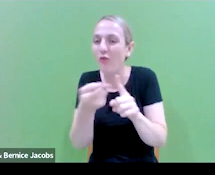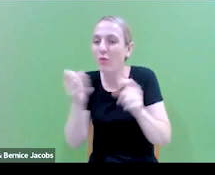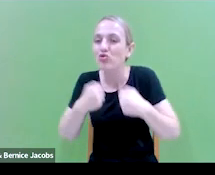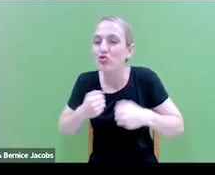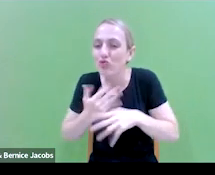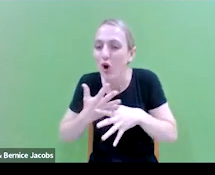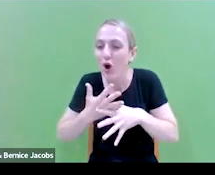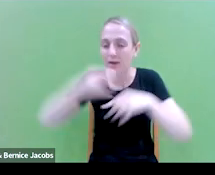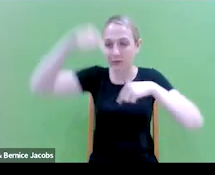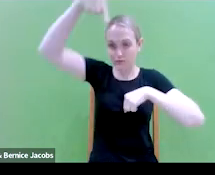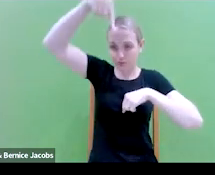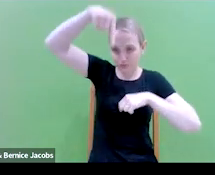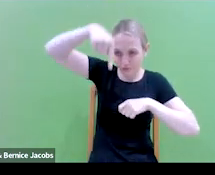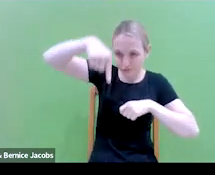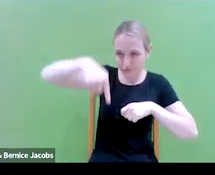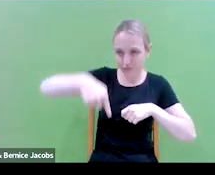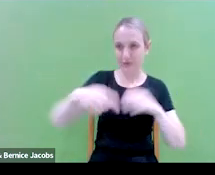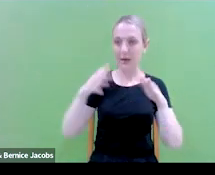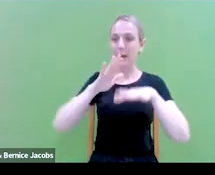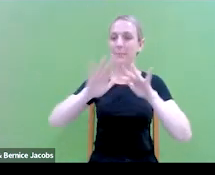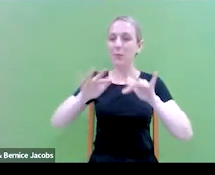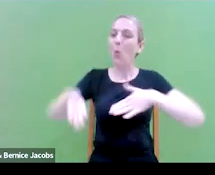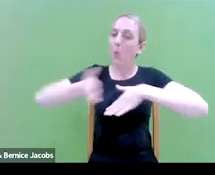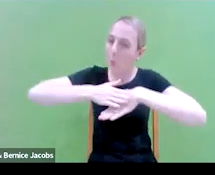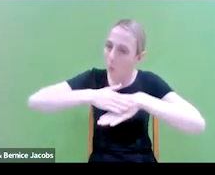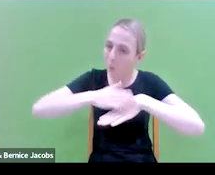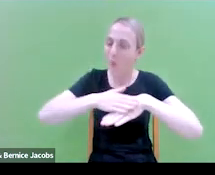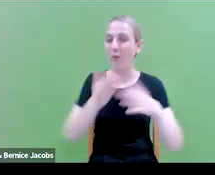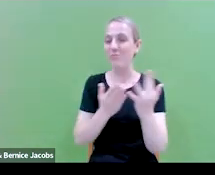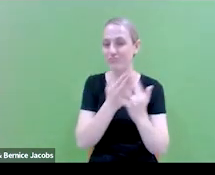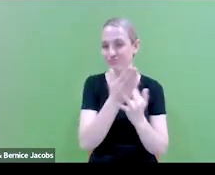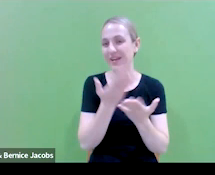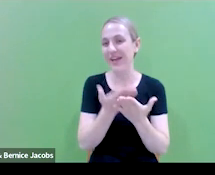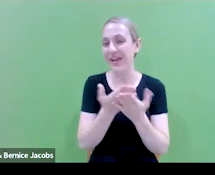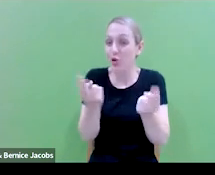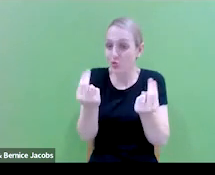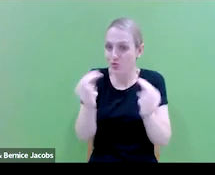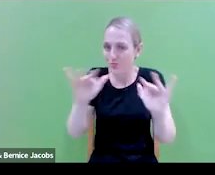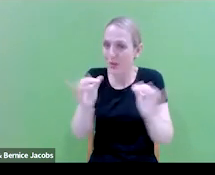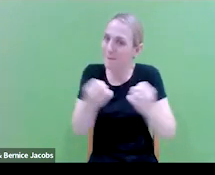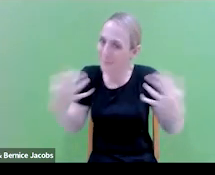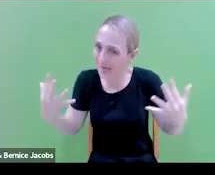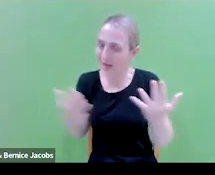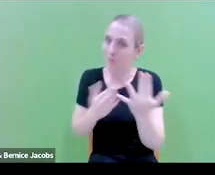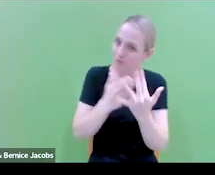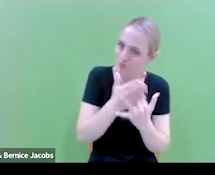of users, and a whole range of other prospective users would benefit from good design.